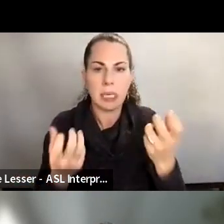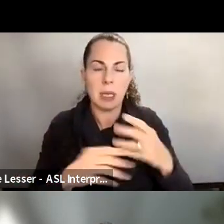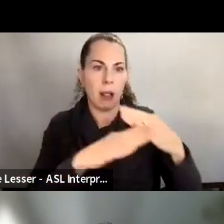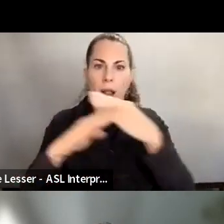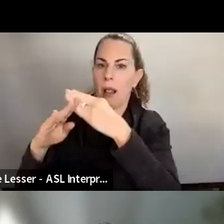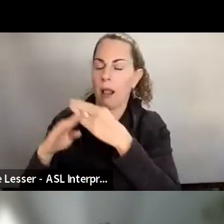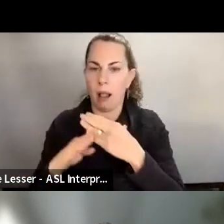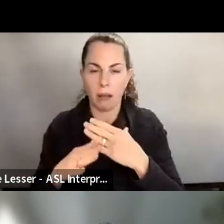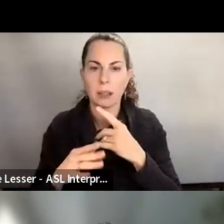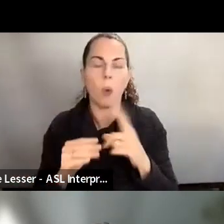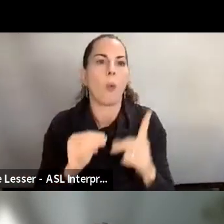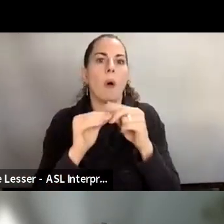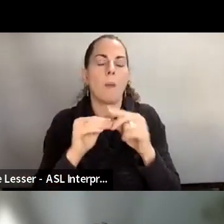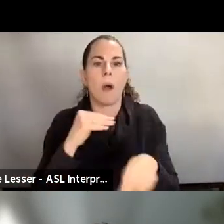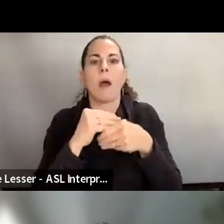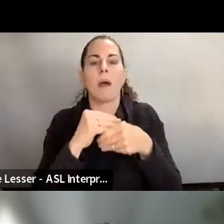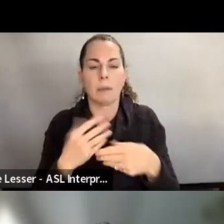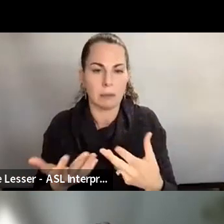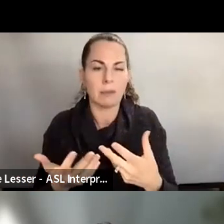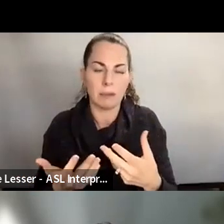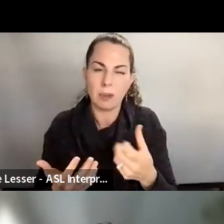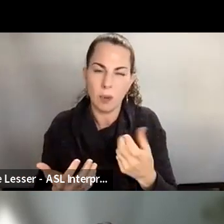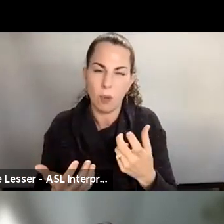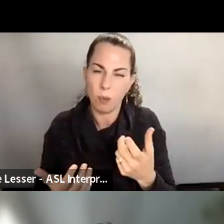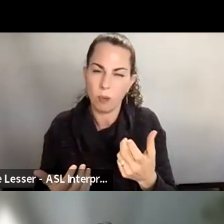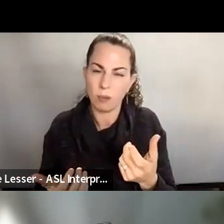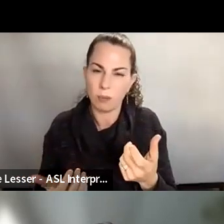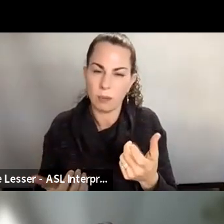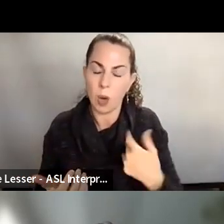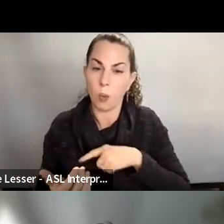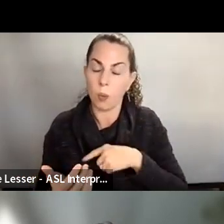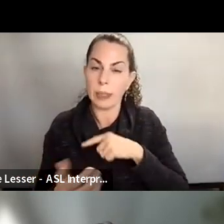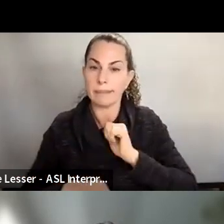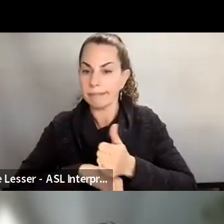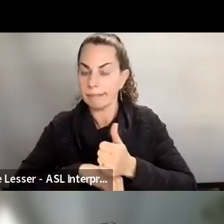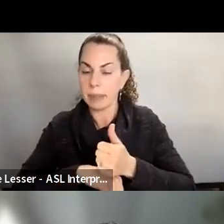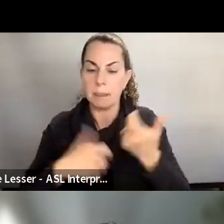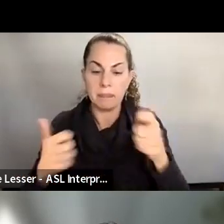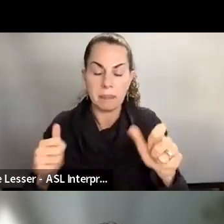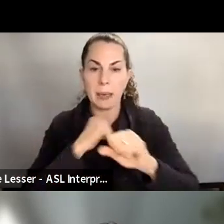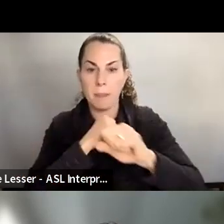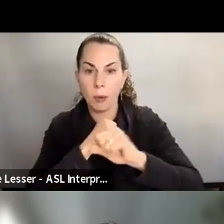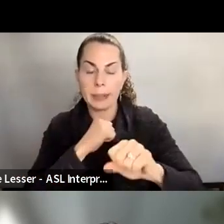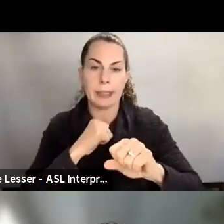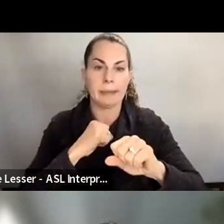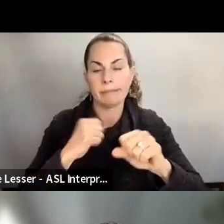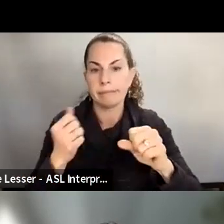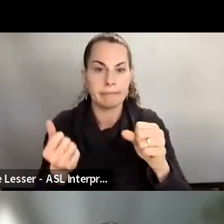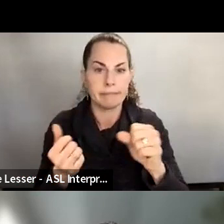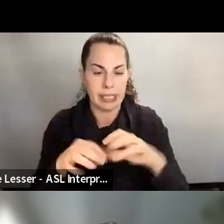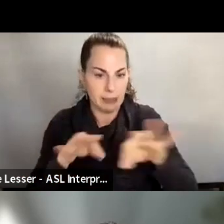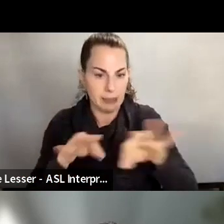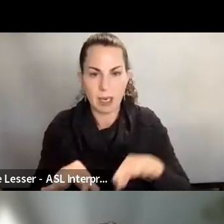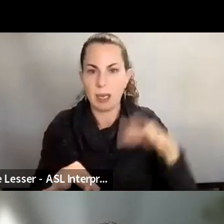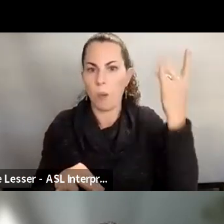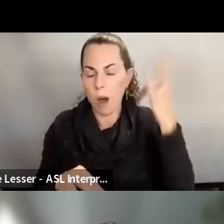for them. But, we put into place a huge marketing campaign, explaining the whys, the benefits,